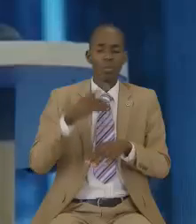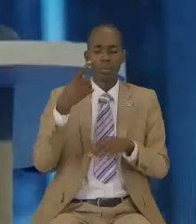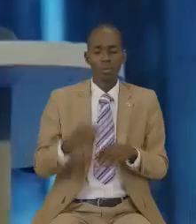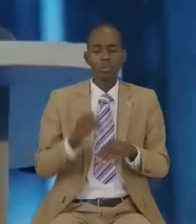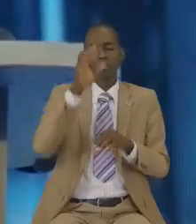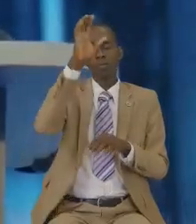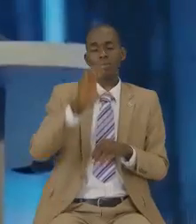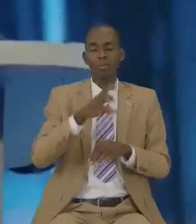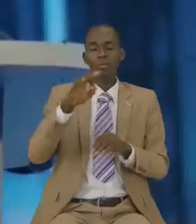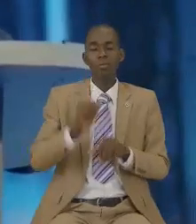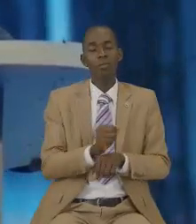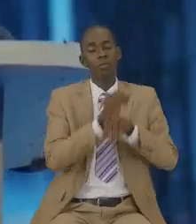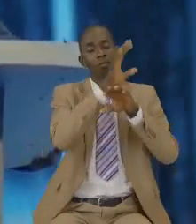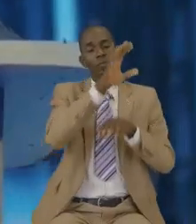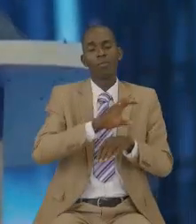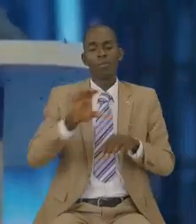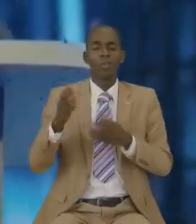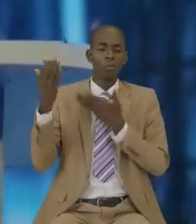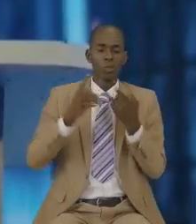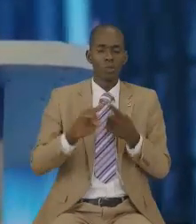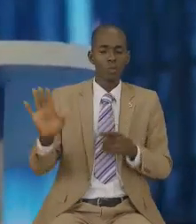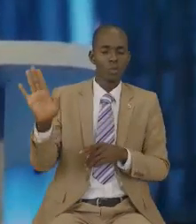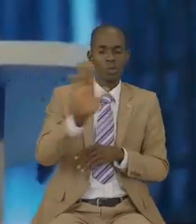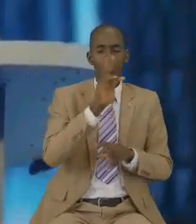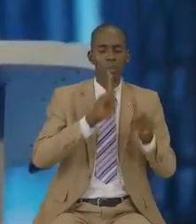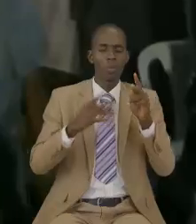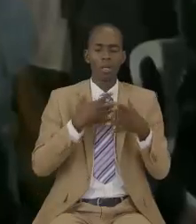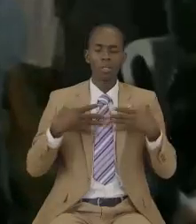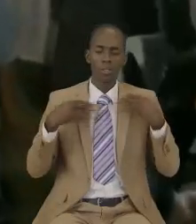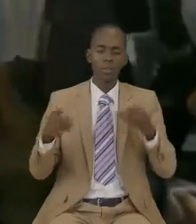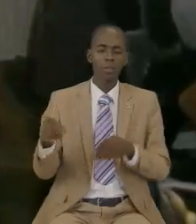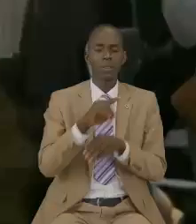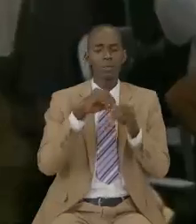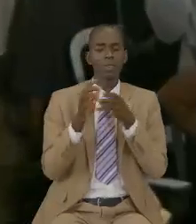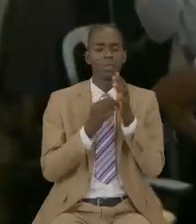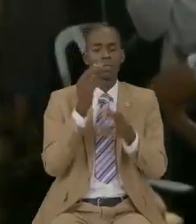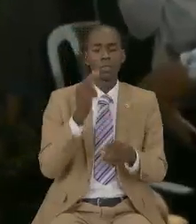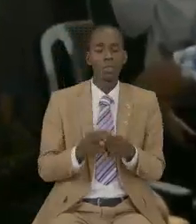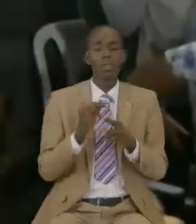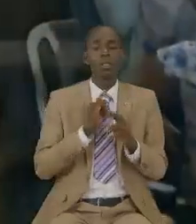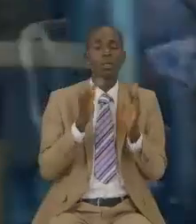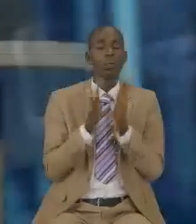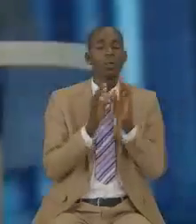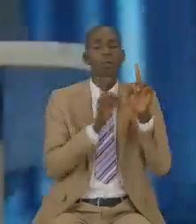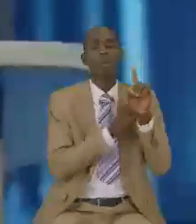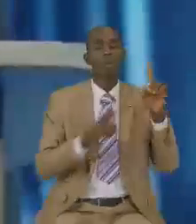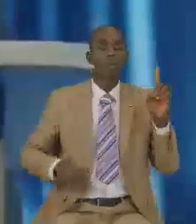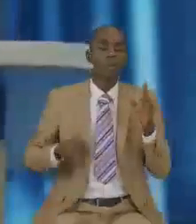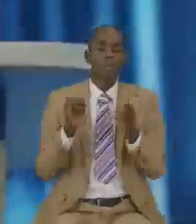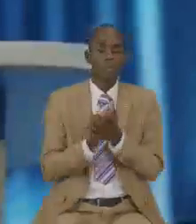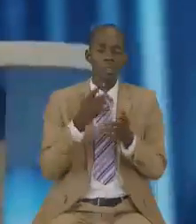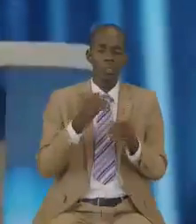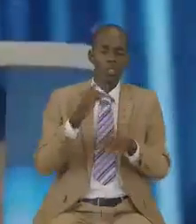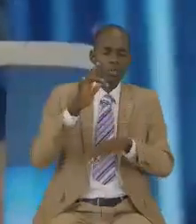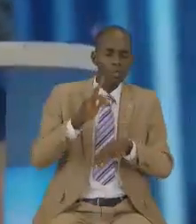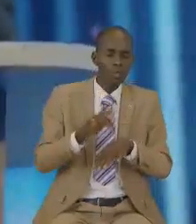bring to your people and heal them in Jesus' name. I pray, Lord, that you touch the